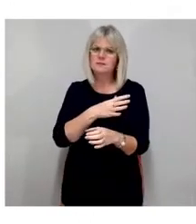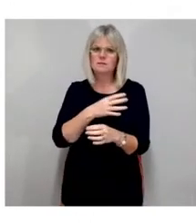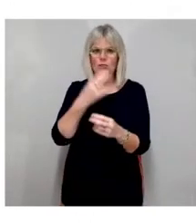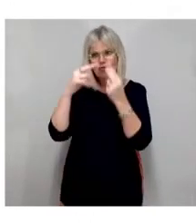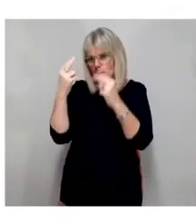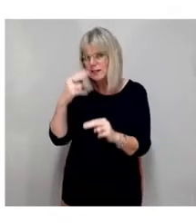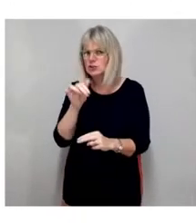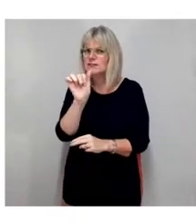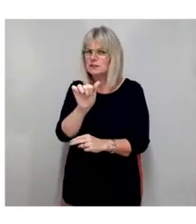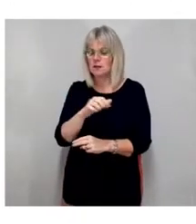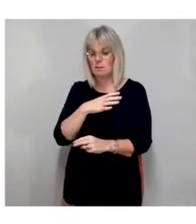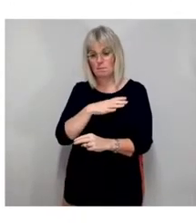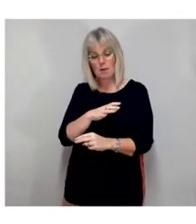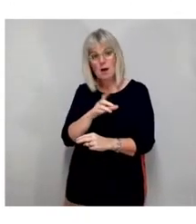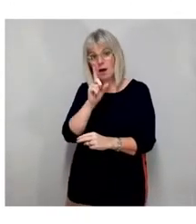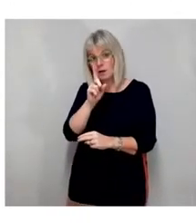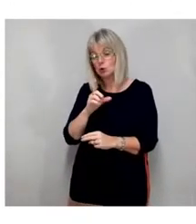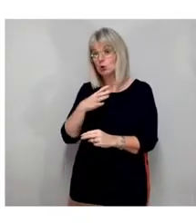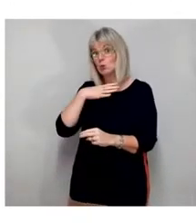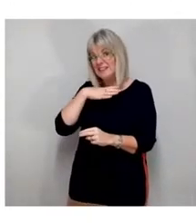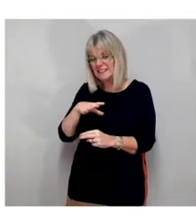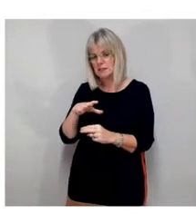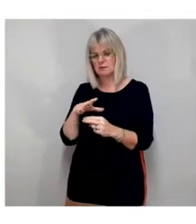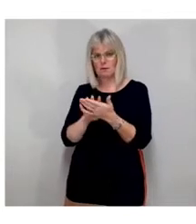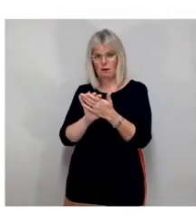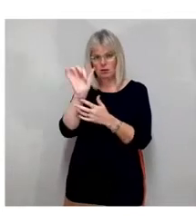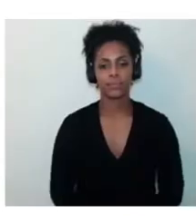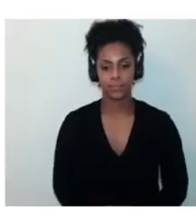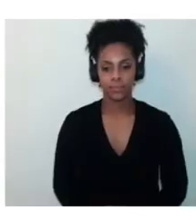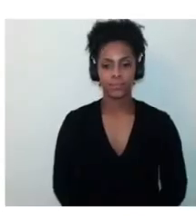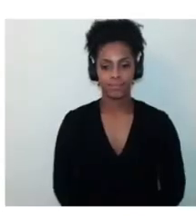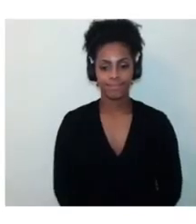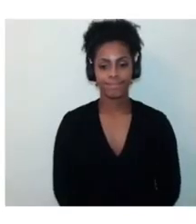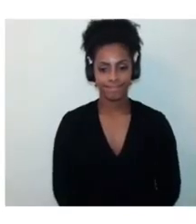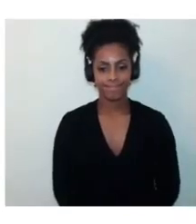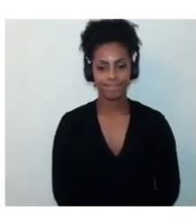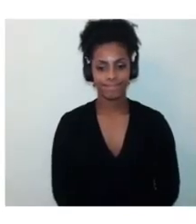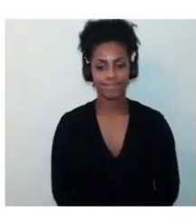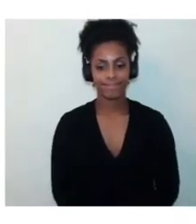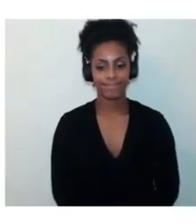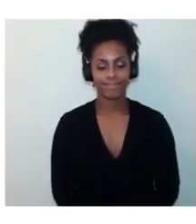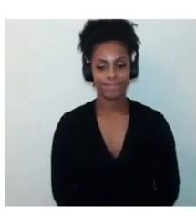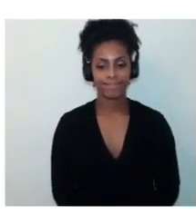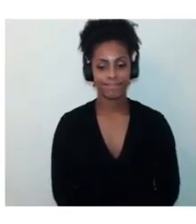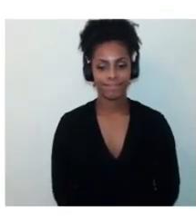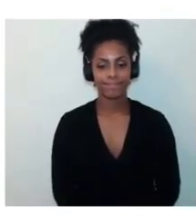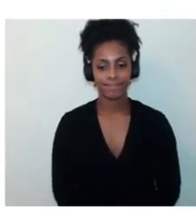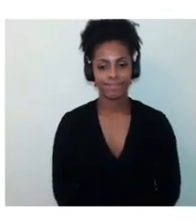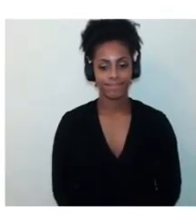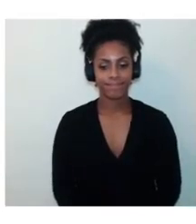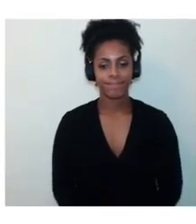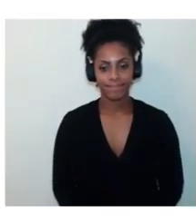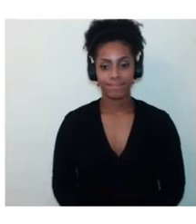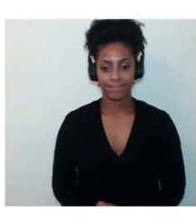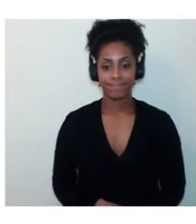the culture of the company to make it truly inclusive. Yeah, totally agree. I absolutely agree. And I don't want to go down a rabbit hole of talking